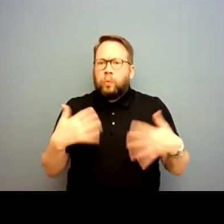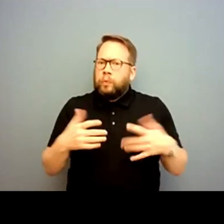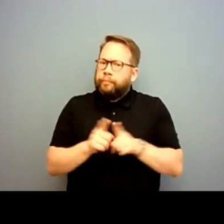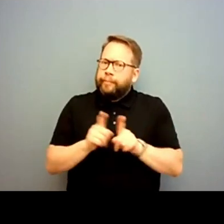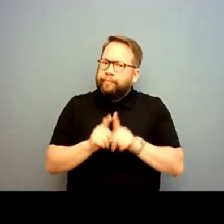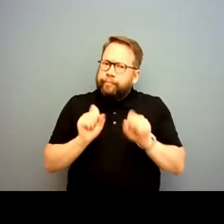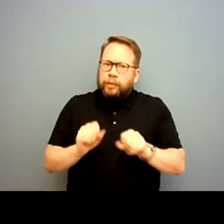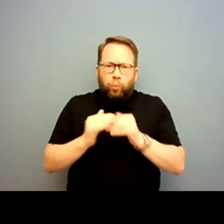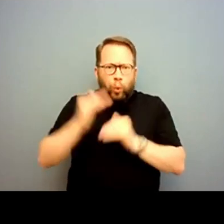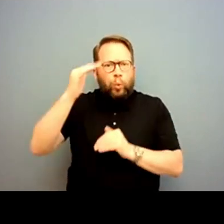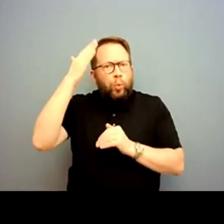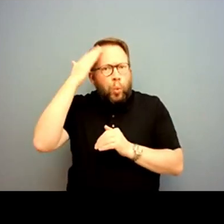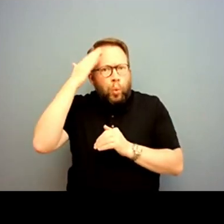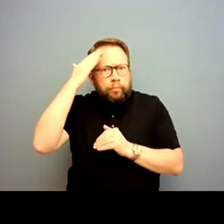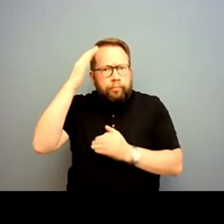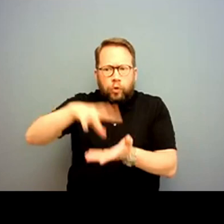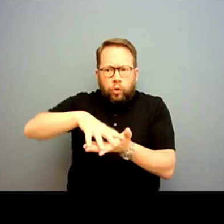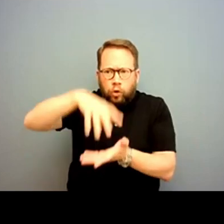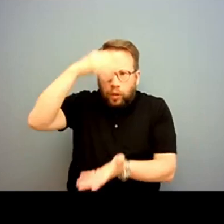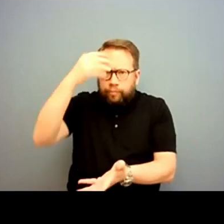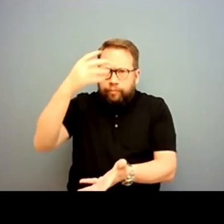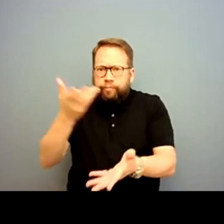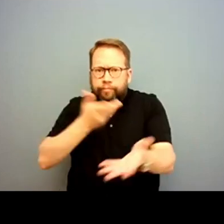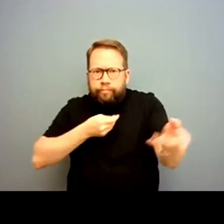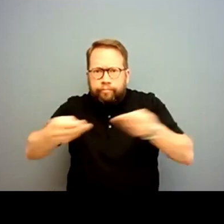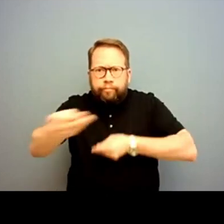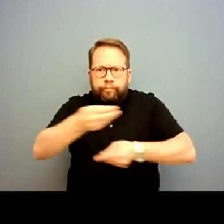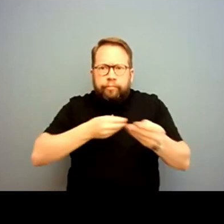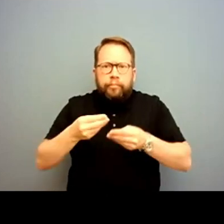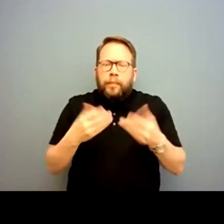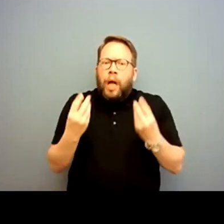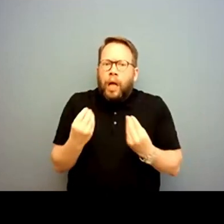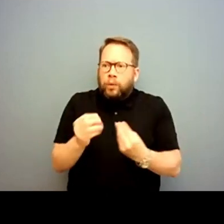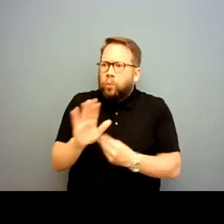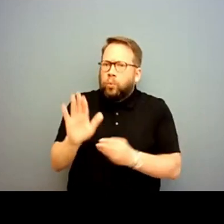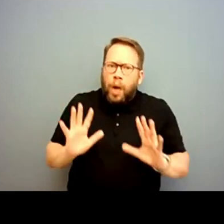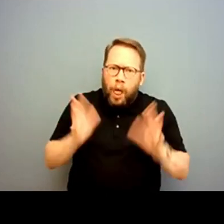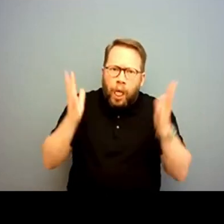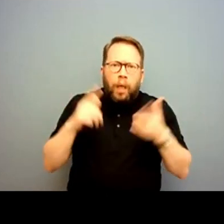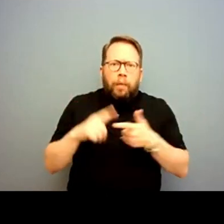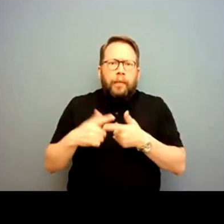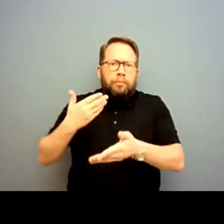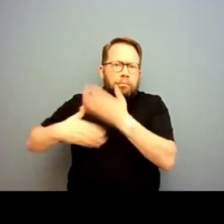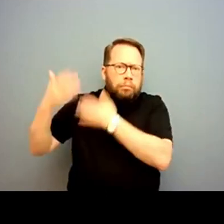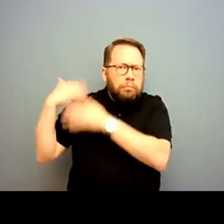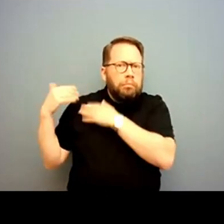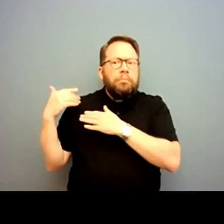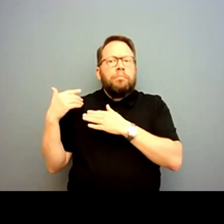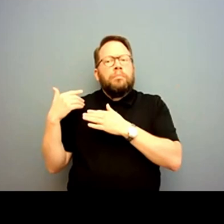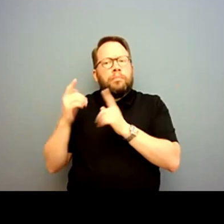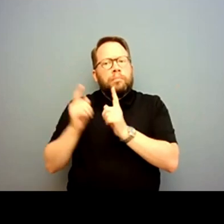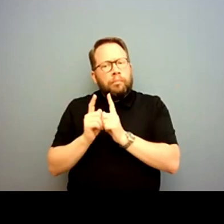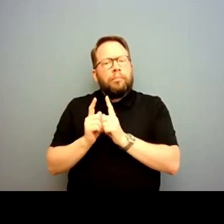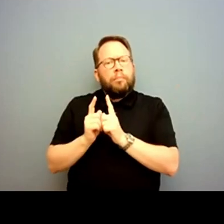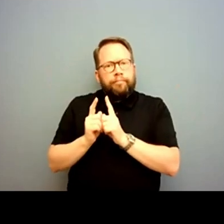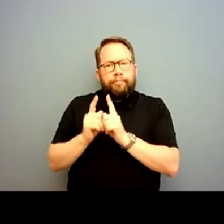of both the conditions and rights of Indigenous persons with disabilities and dementia. We need to